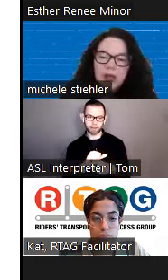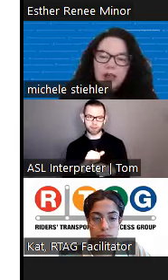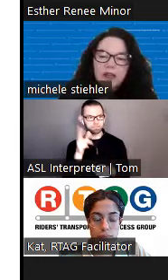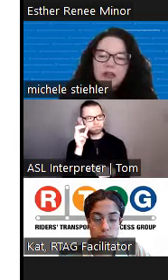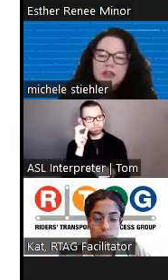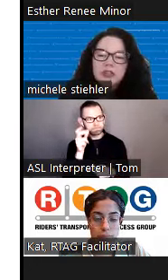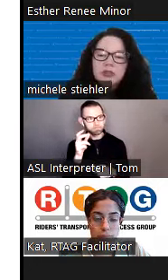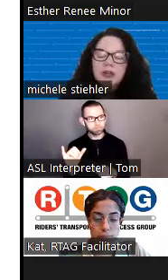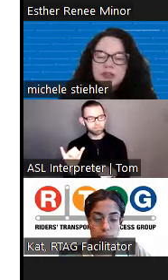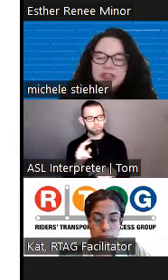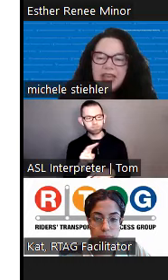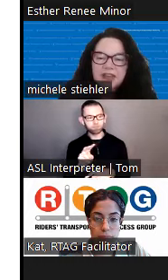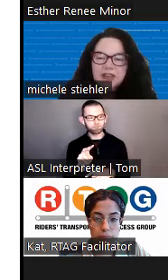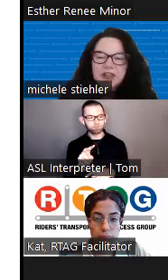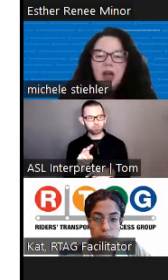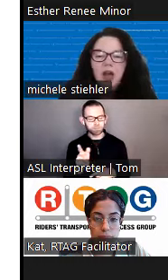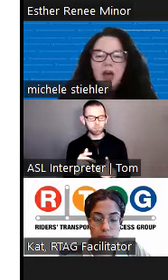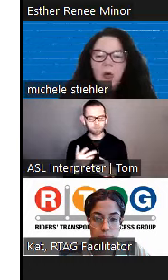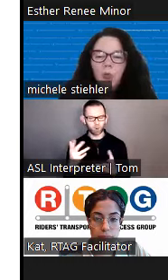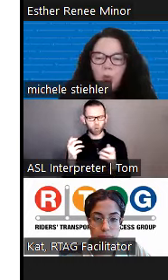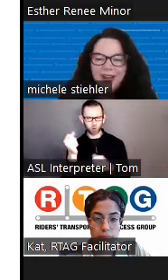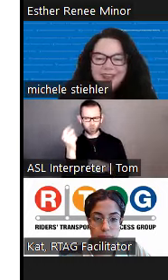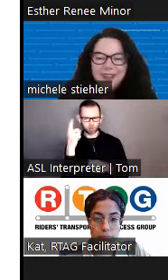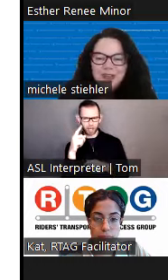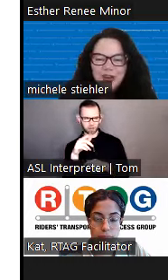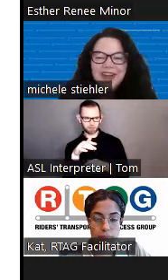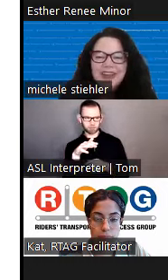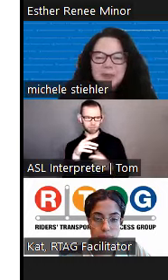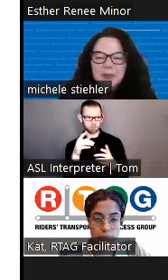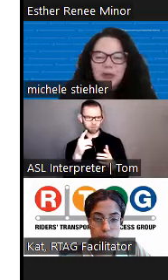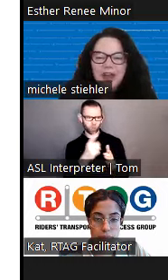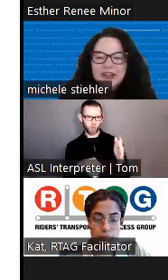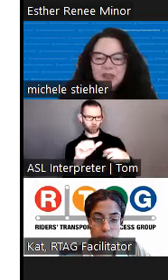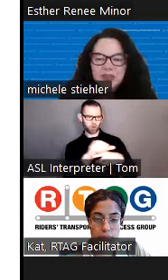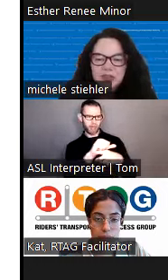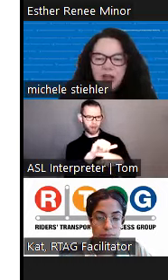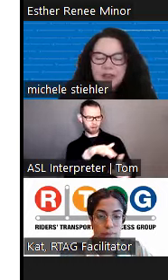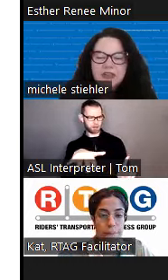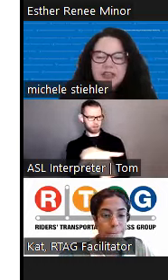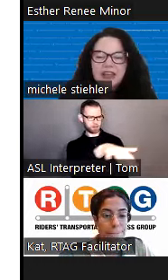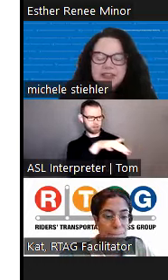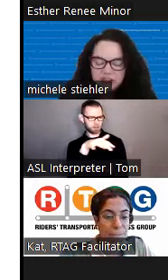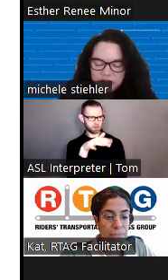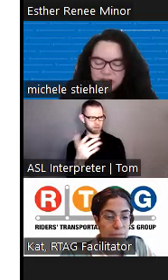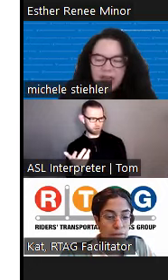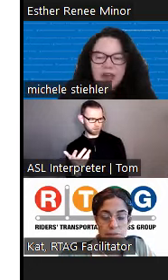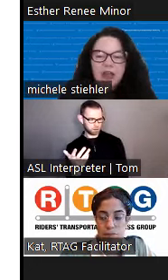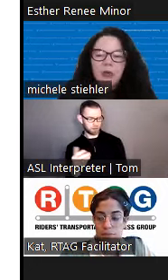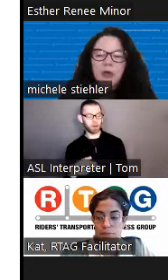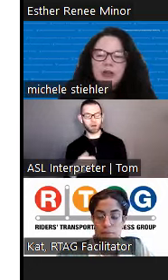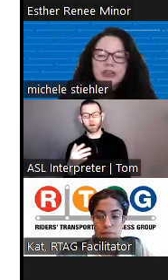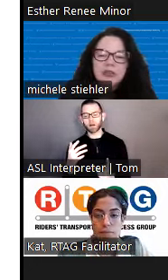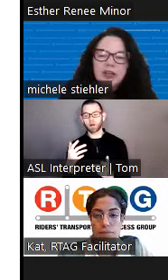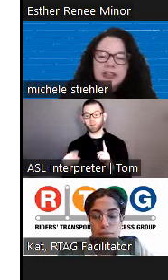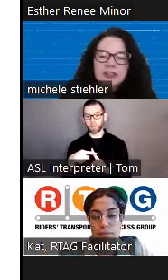As well, to understand what training is being provided to those drivers. In addition to that,